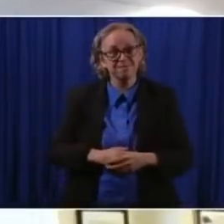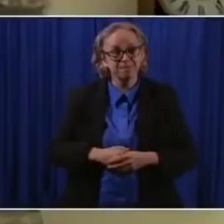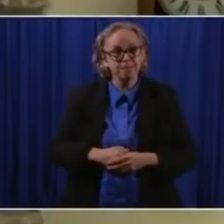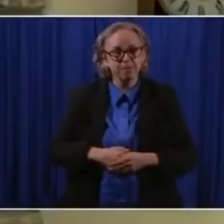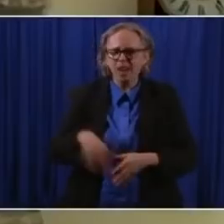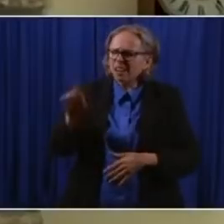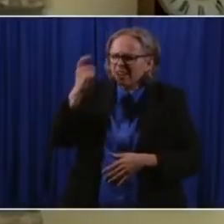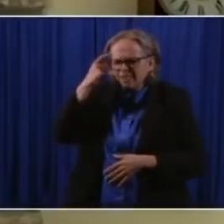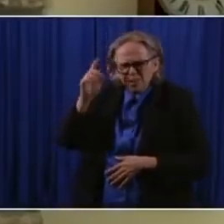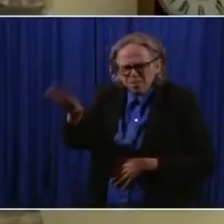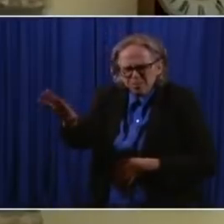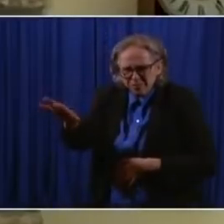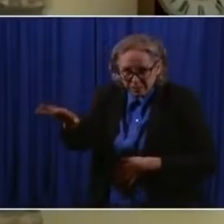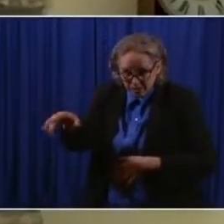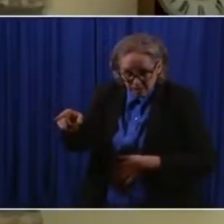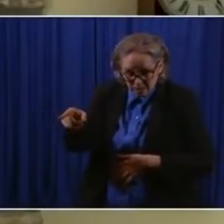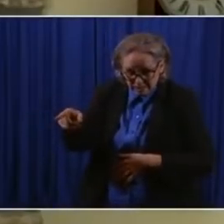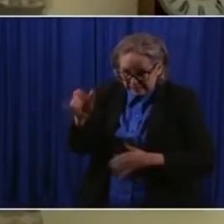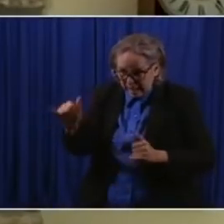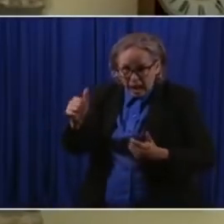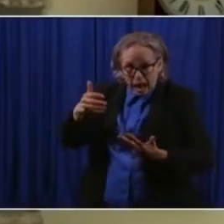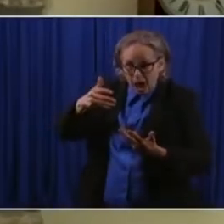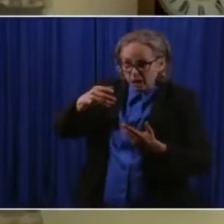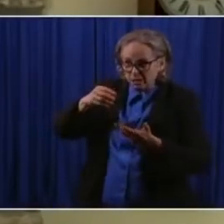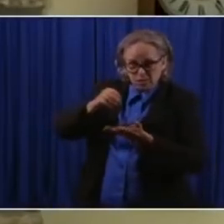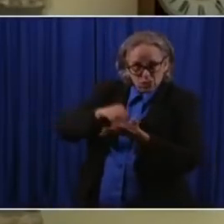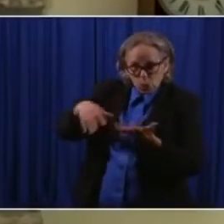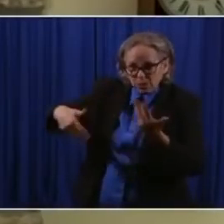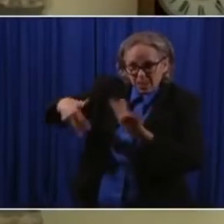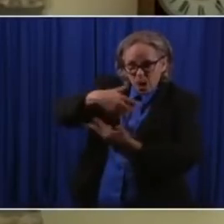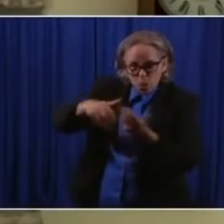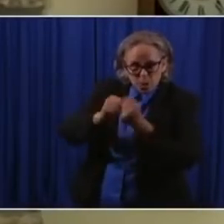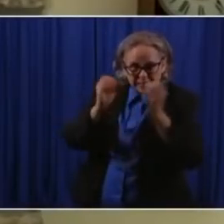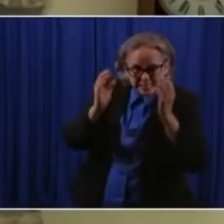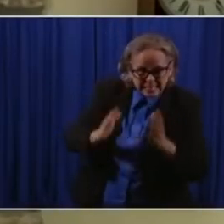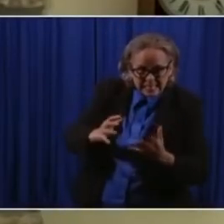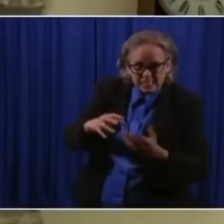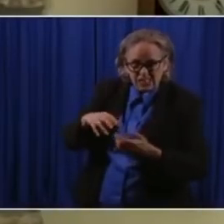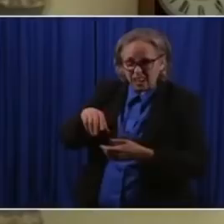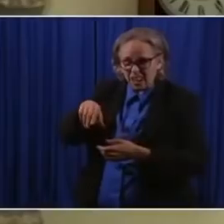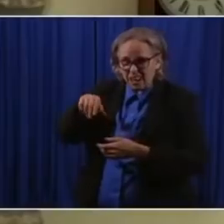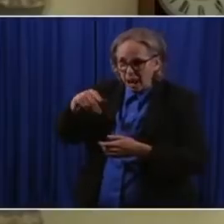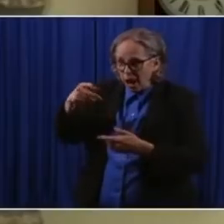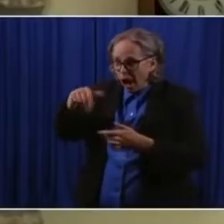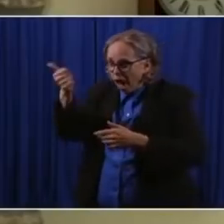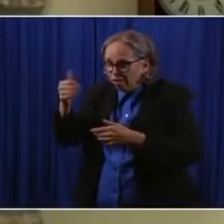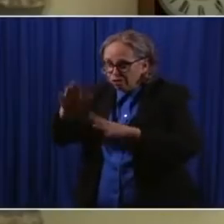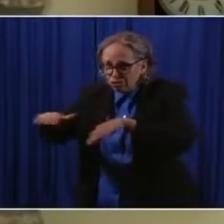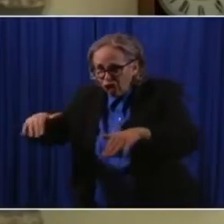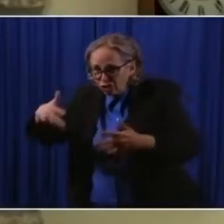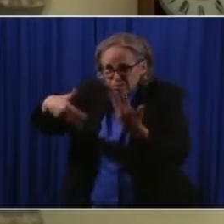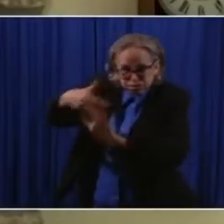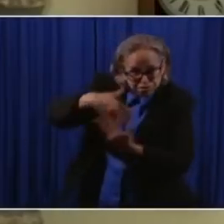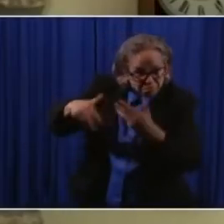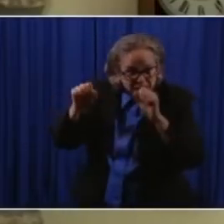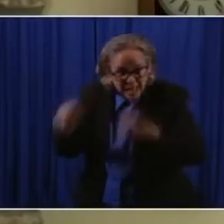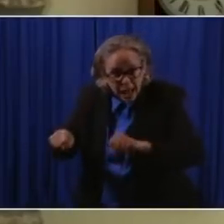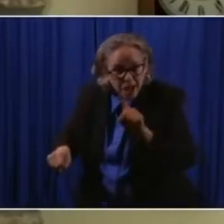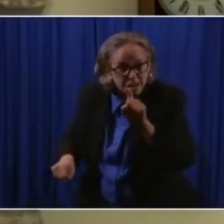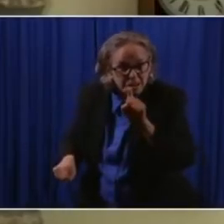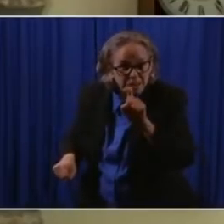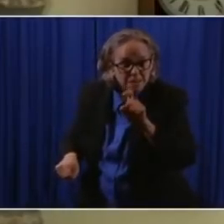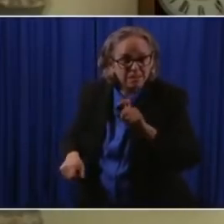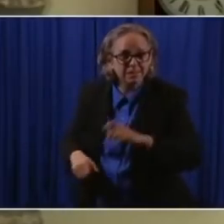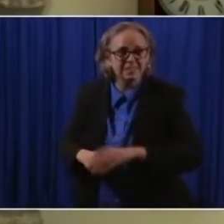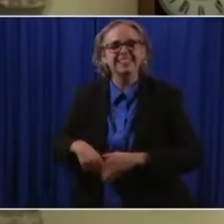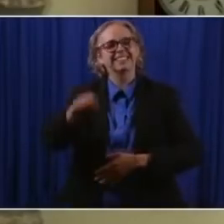there an opportunity then for interaction with that teacher? And what about interaction with their fellow classmates who they haven't seen yet? So.